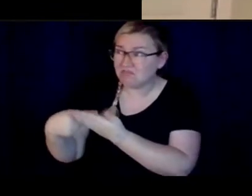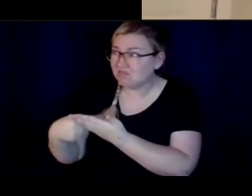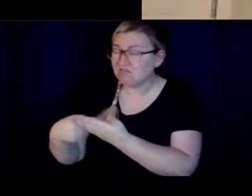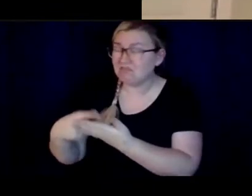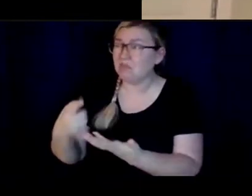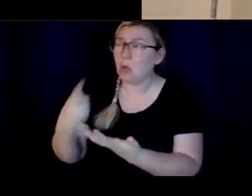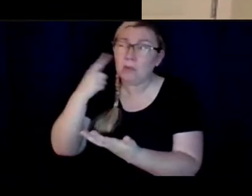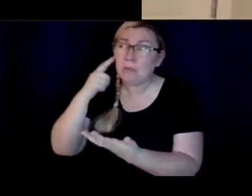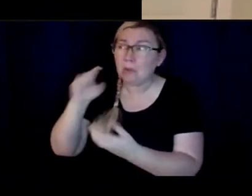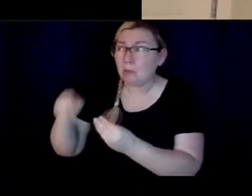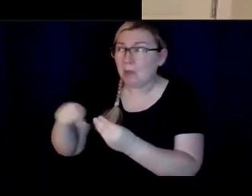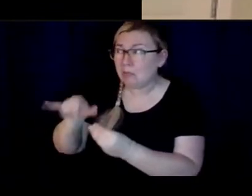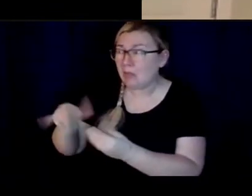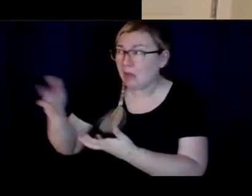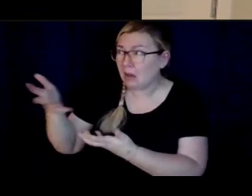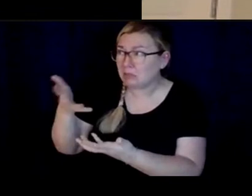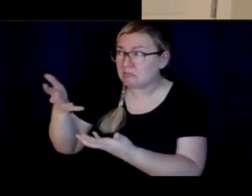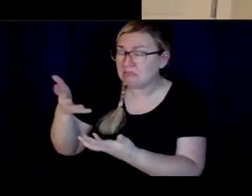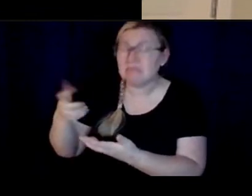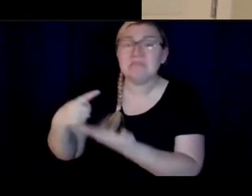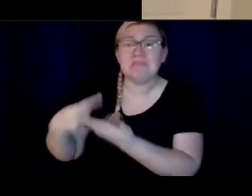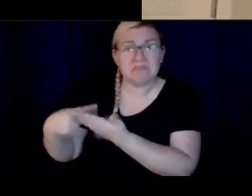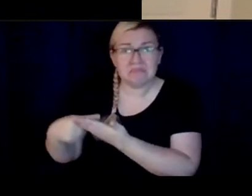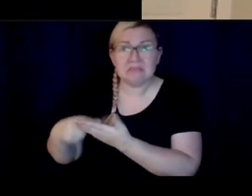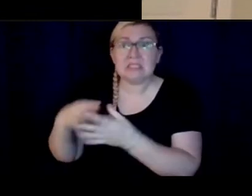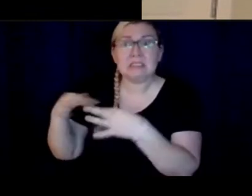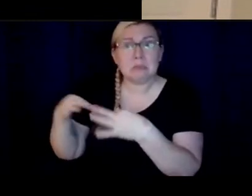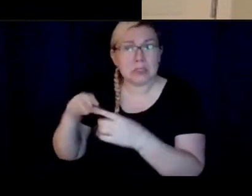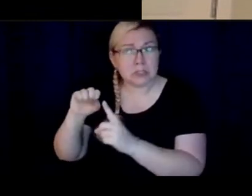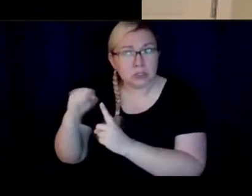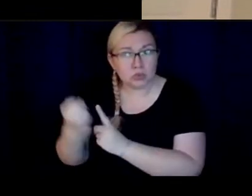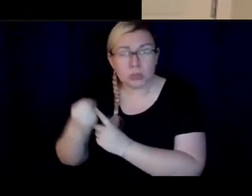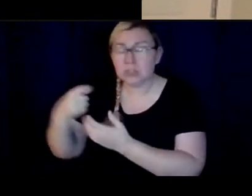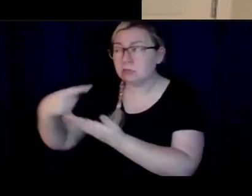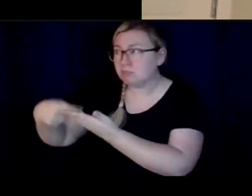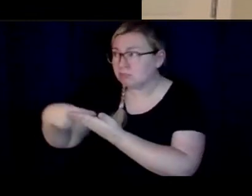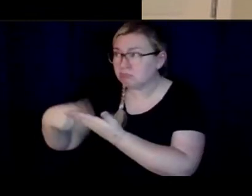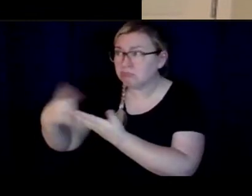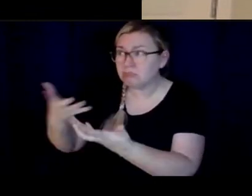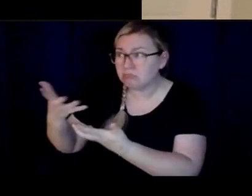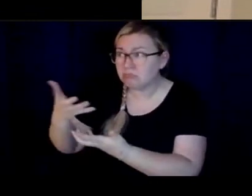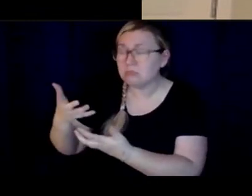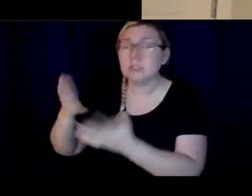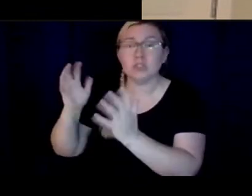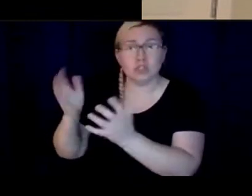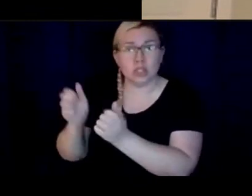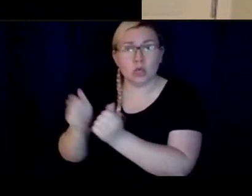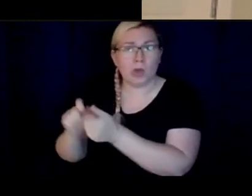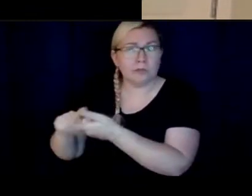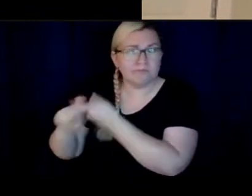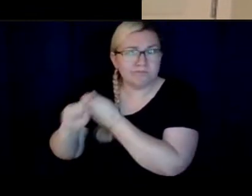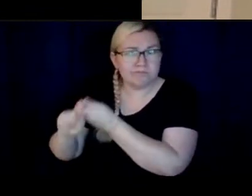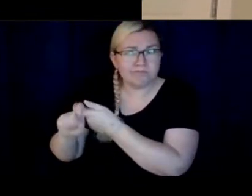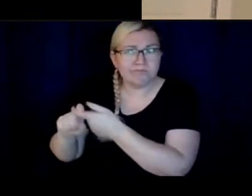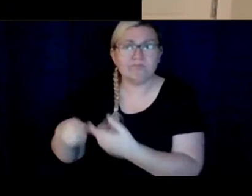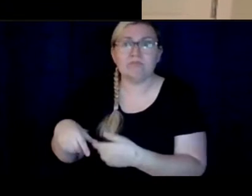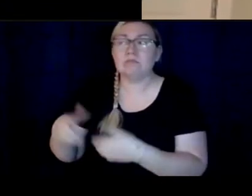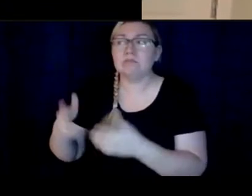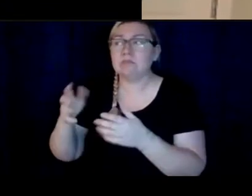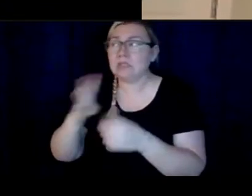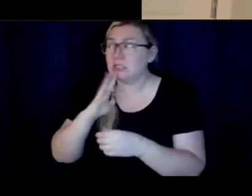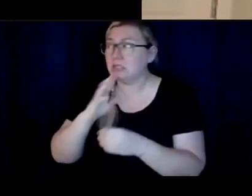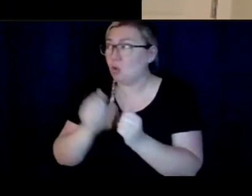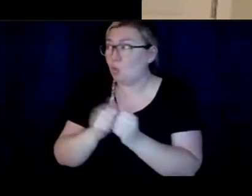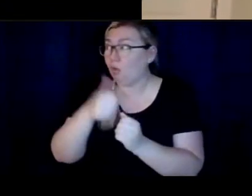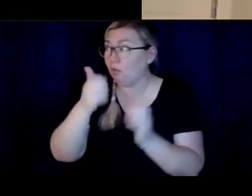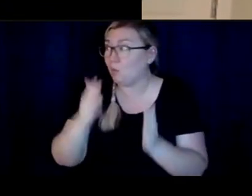what do you think about this? Here's the situation. I have to talk to this person tomorrow. You know,